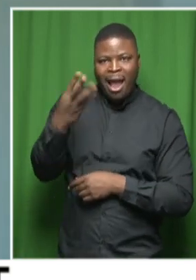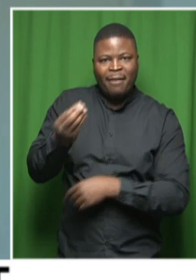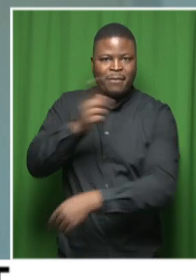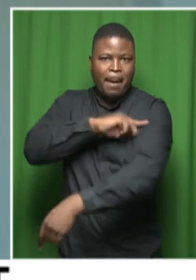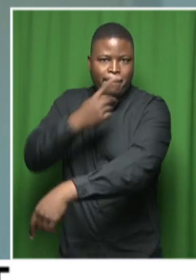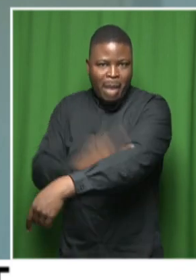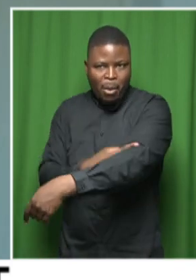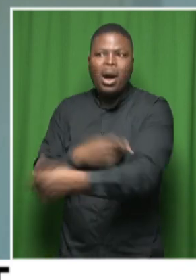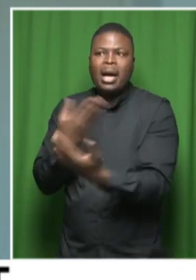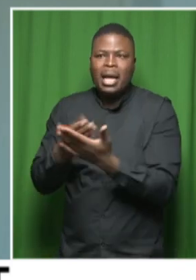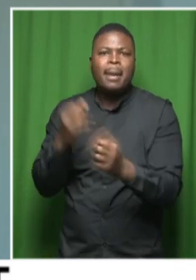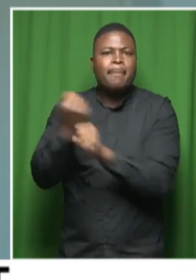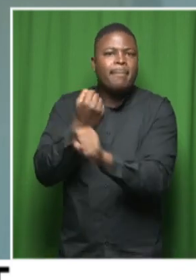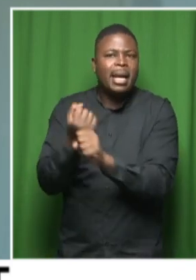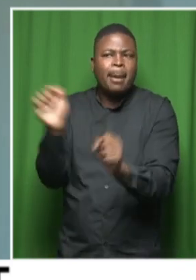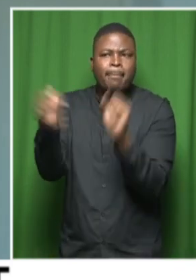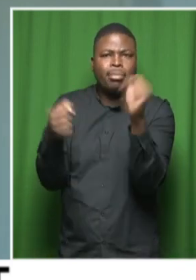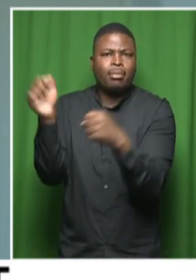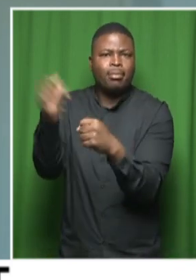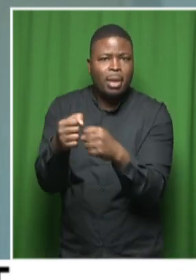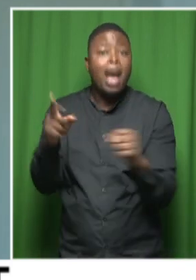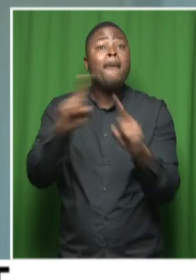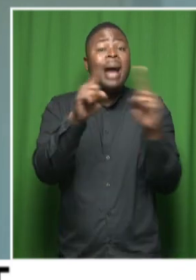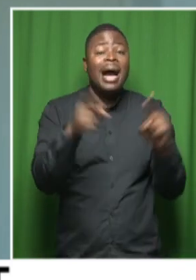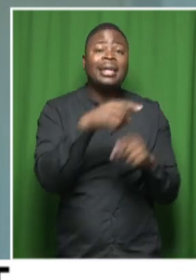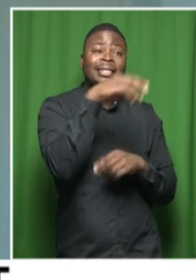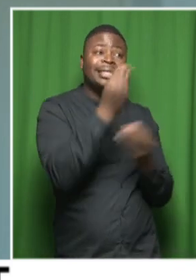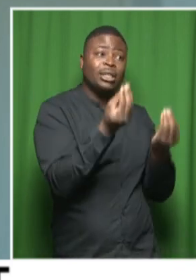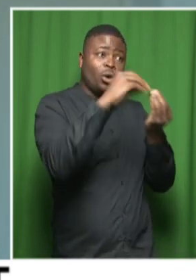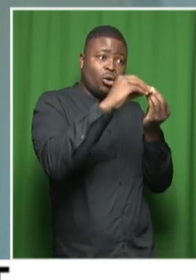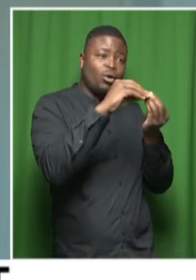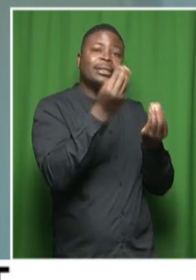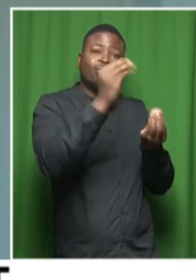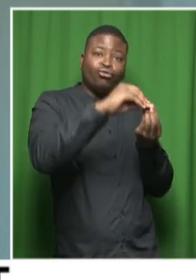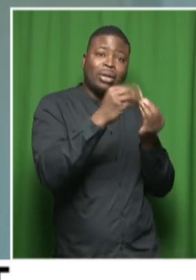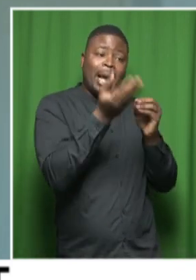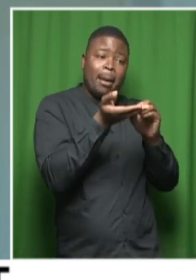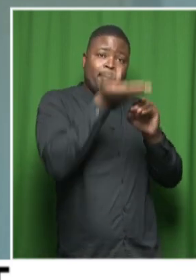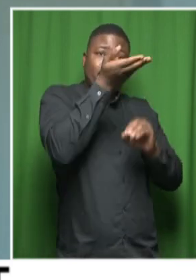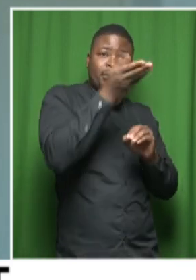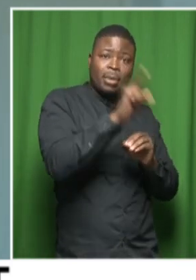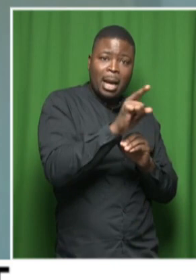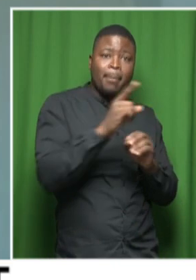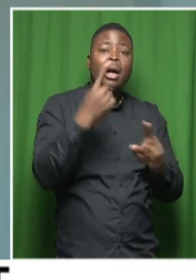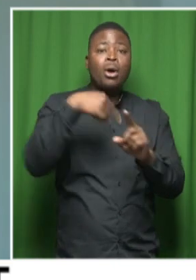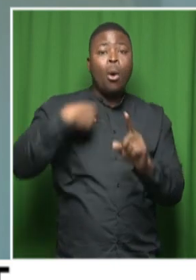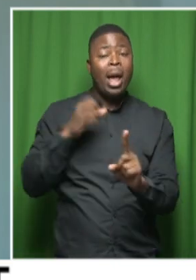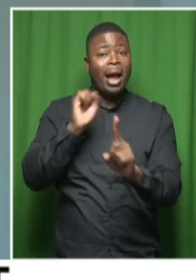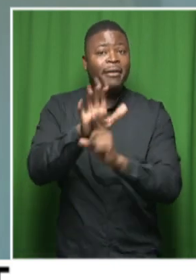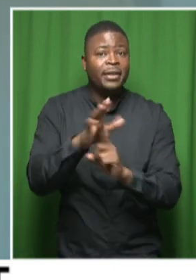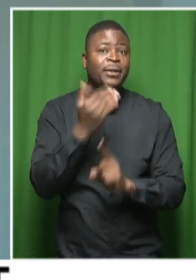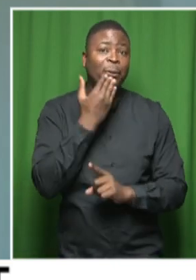employment. And if we increase interest rate, we're choking the very private sector that is meant to create, to